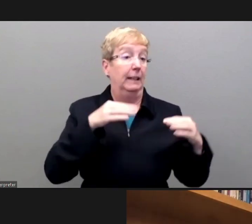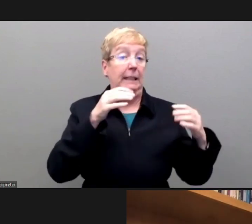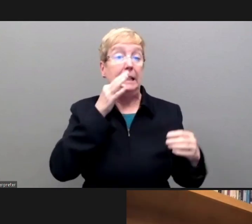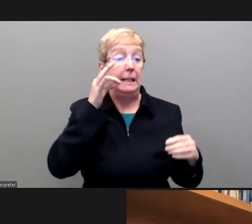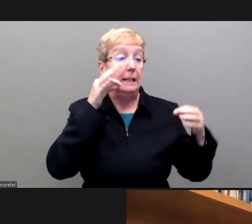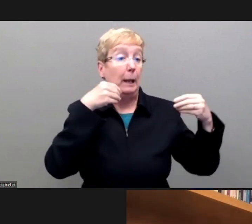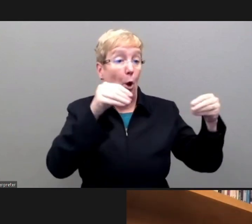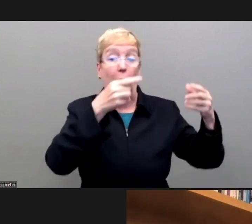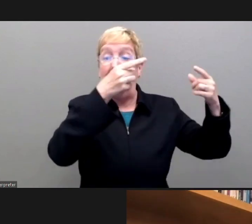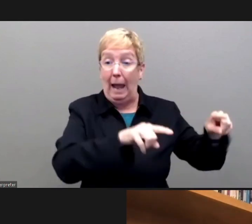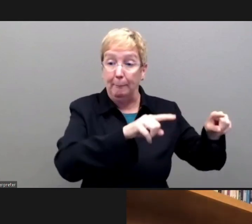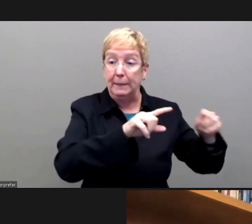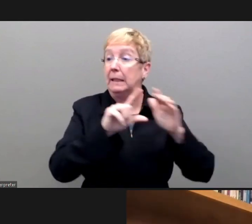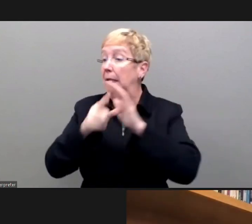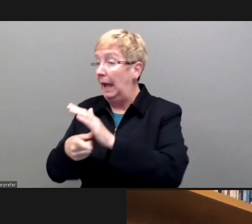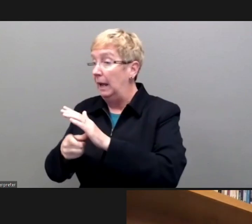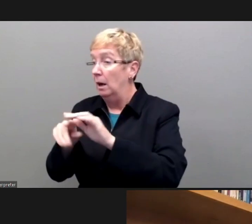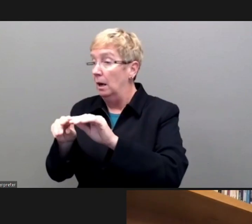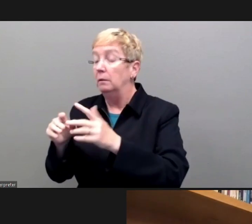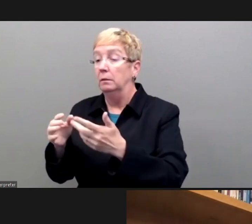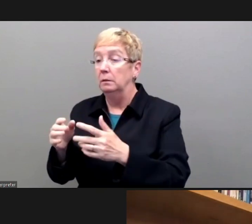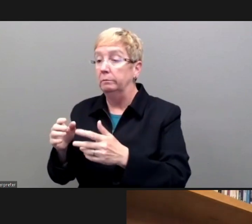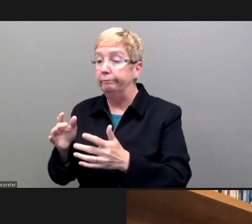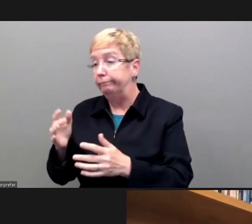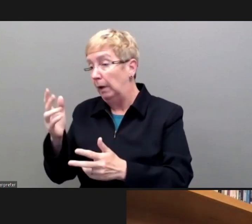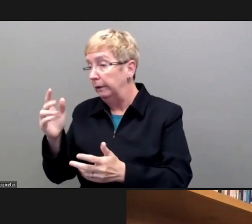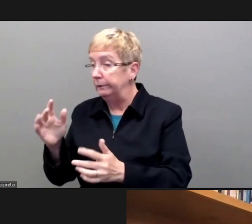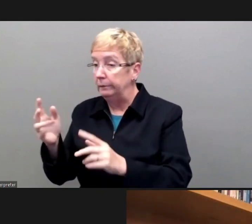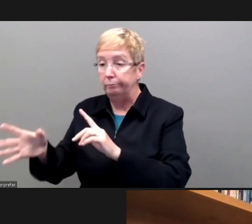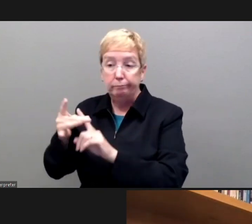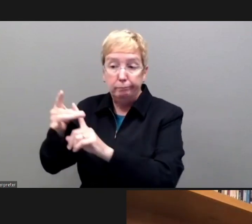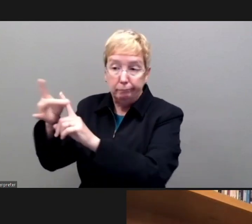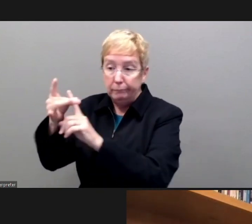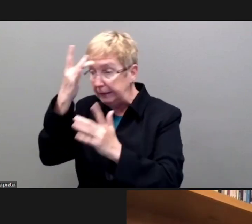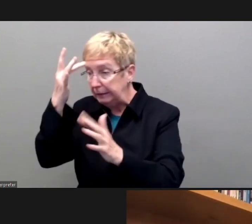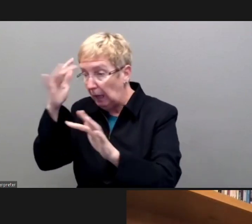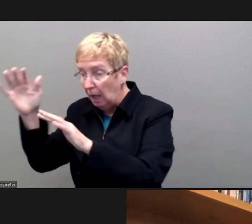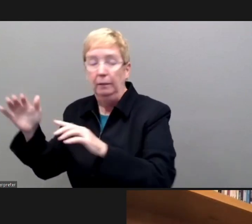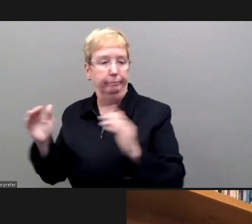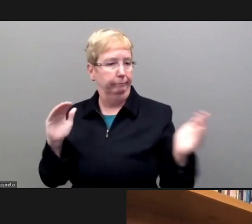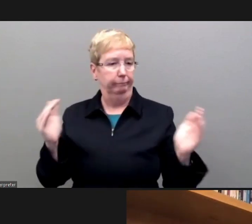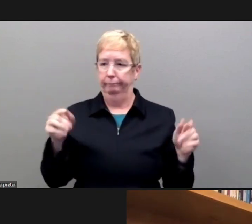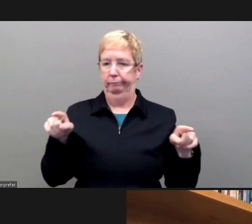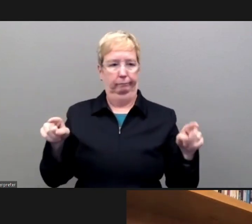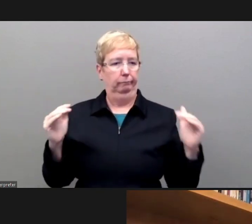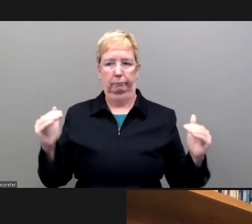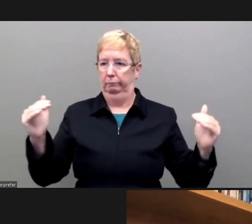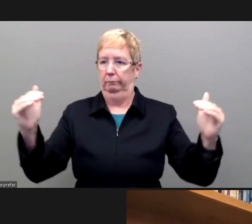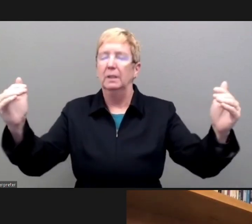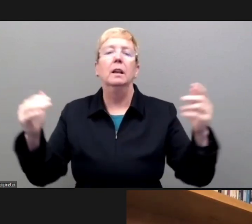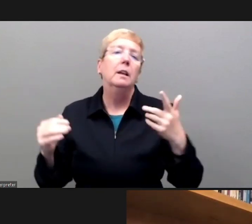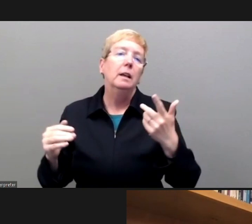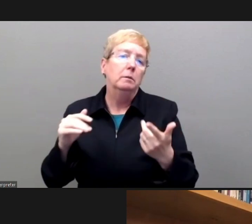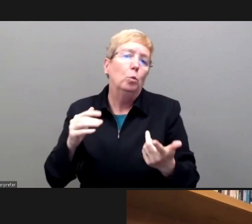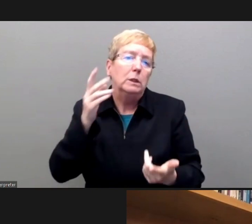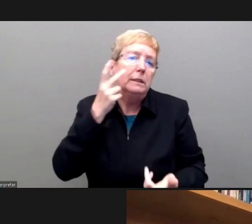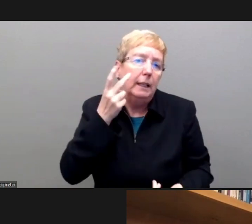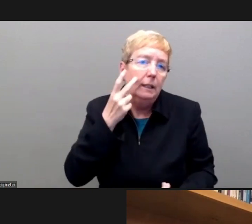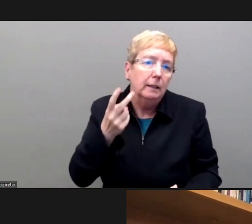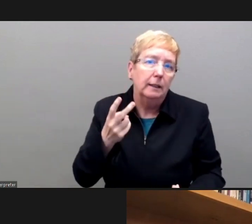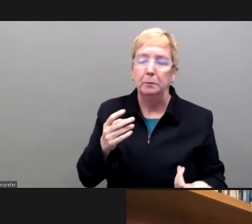that no matter what. How much information is going to depend on how many cases and where people said they were here for the Indian